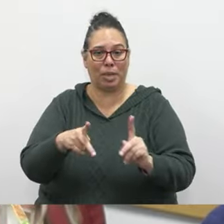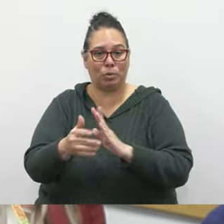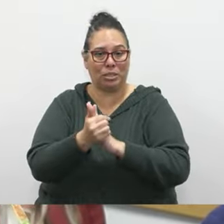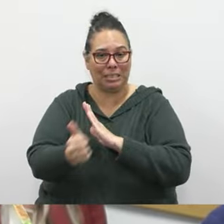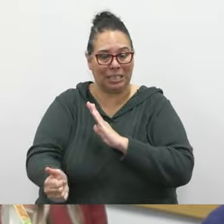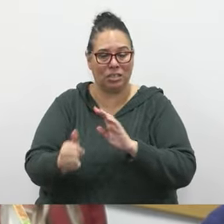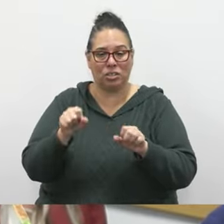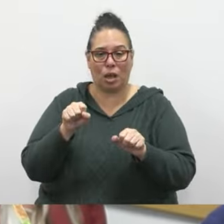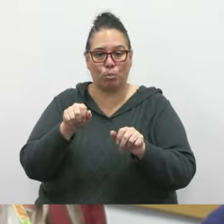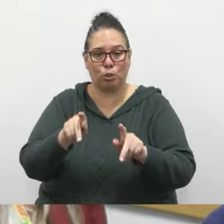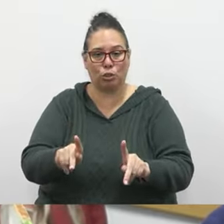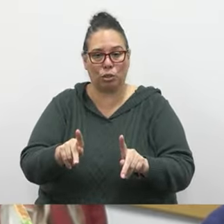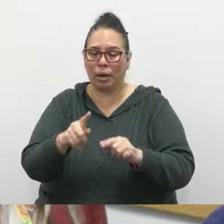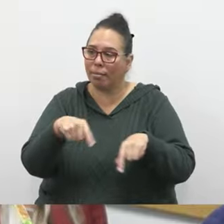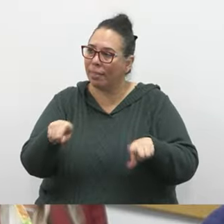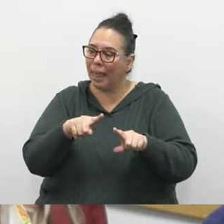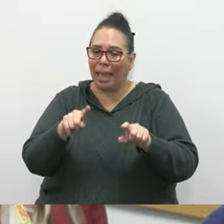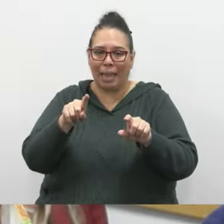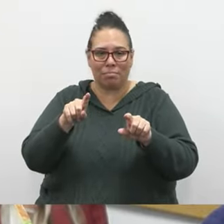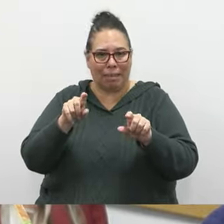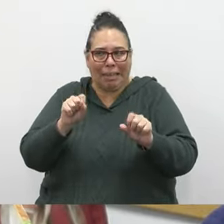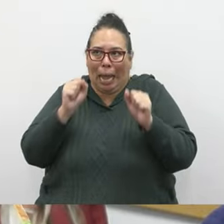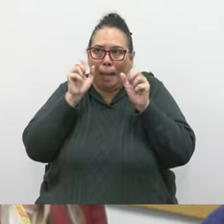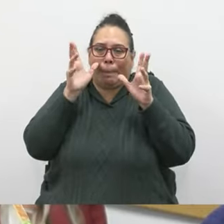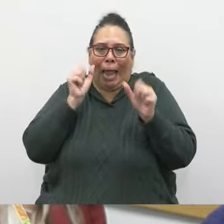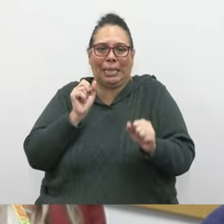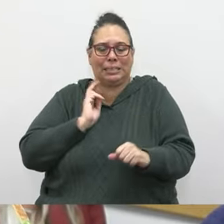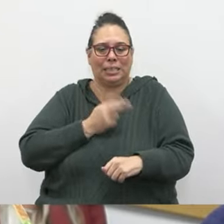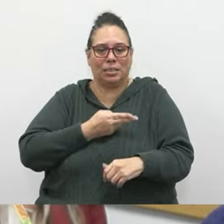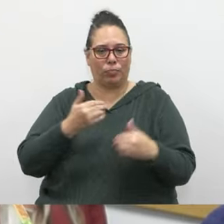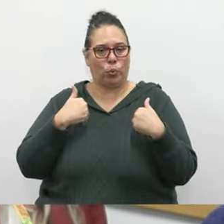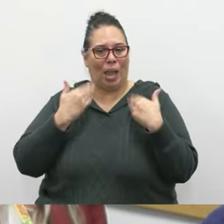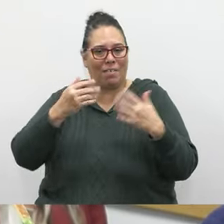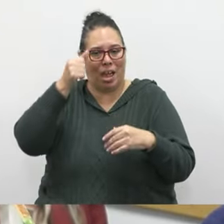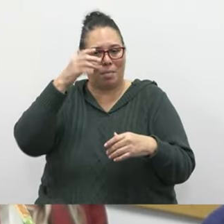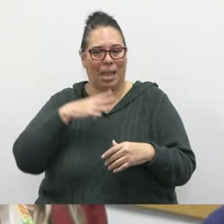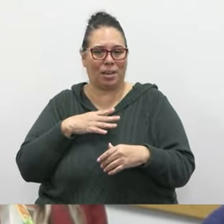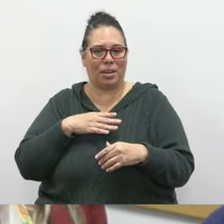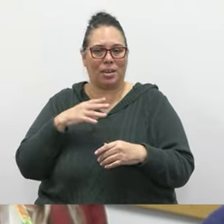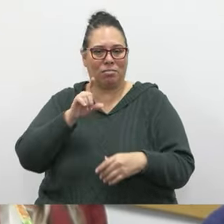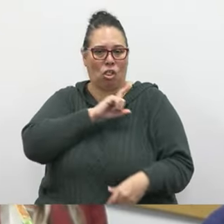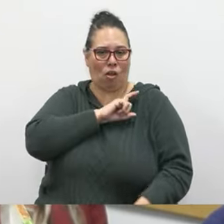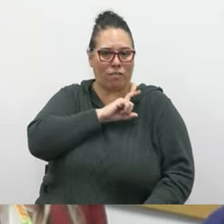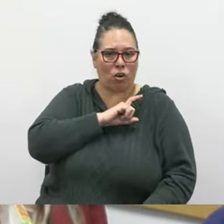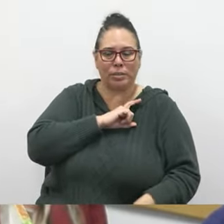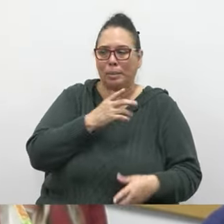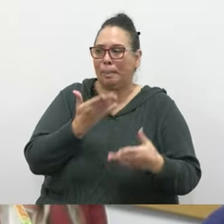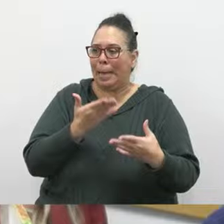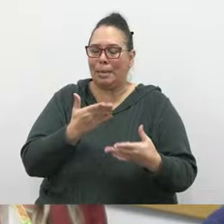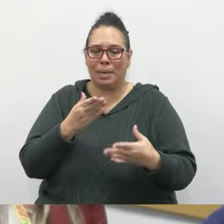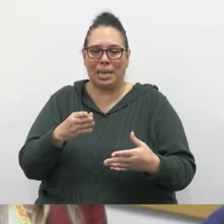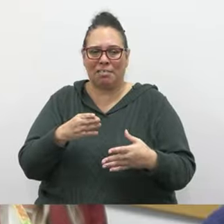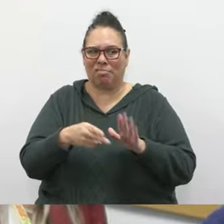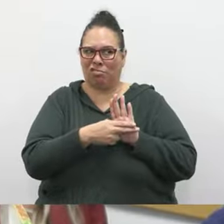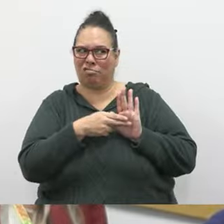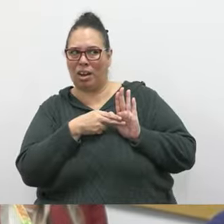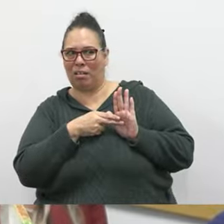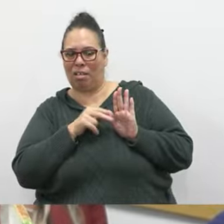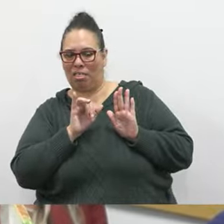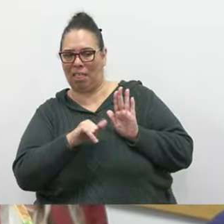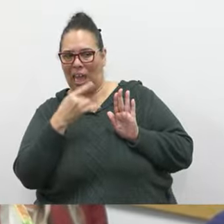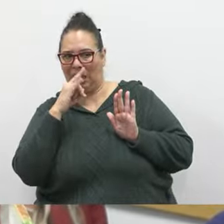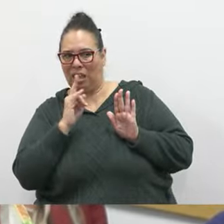the opportunities, they can amaze us. We have young men who, through law enforcement, they may have been given a reputation as this kid is